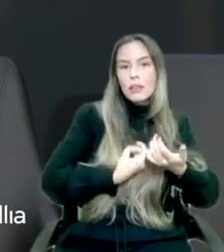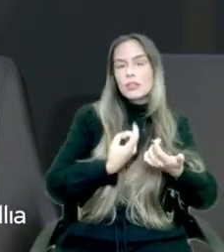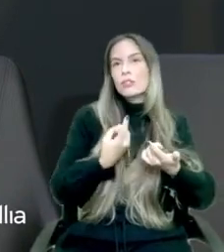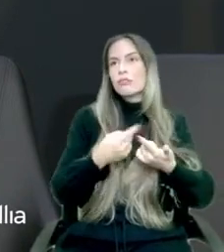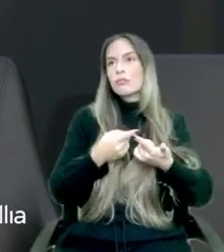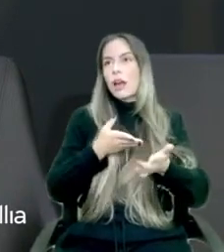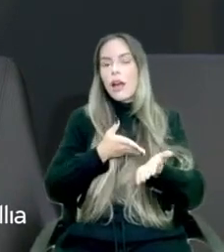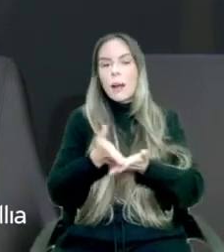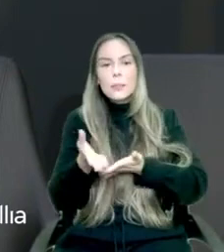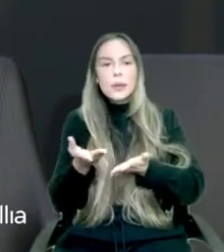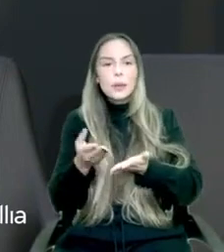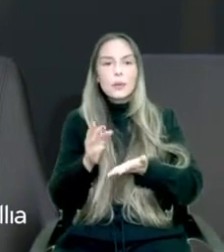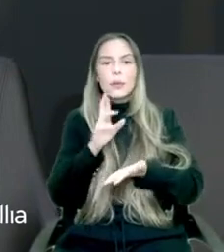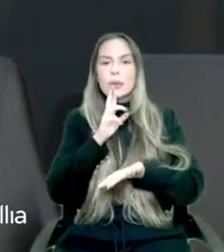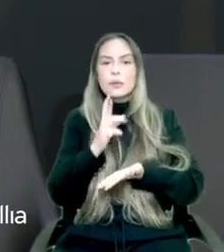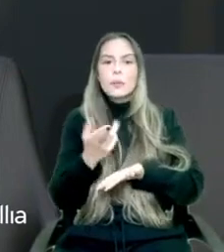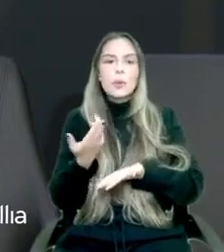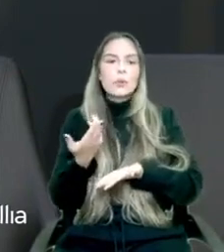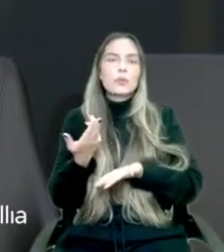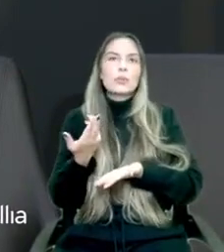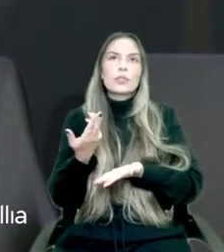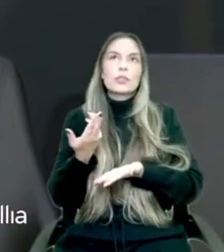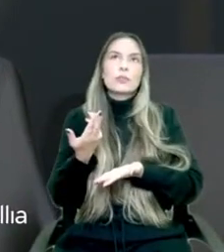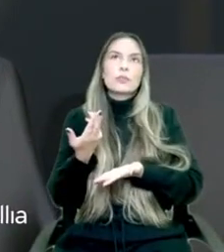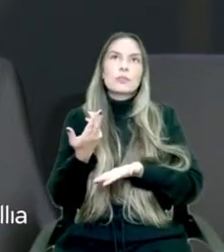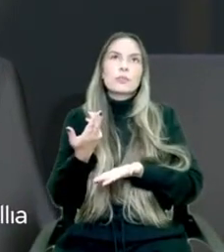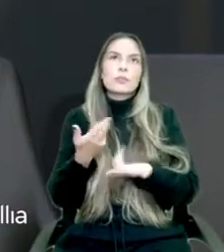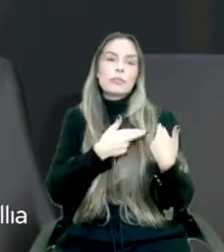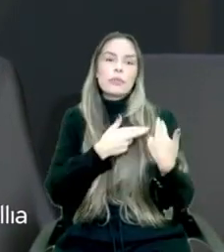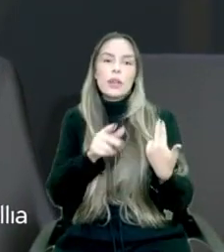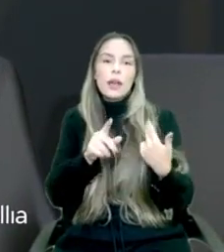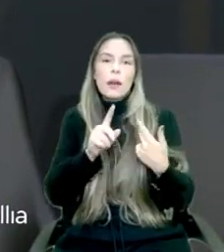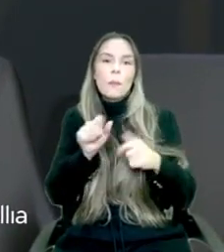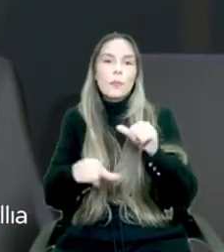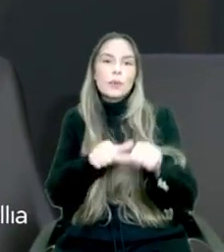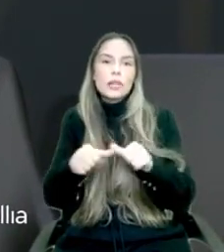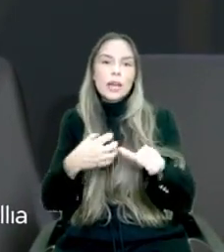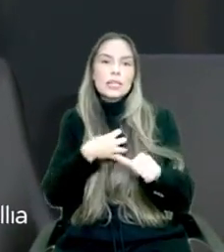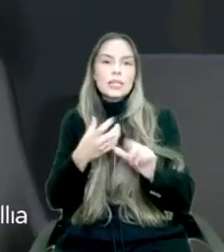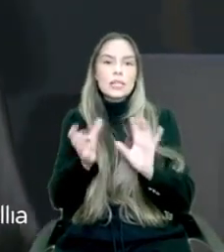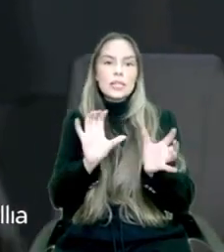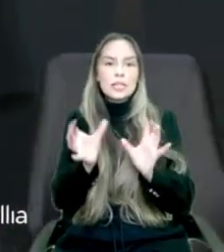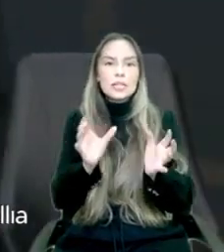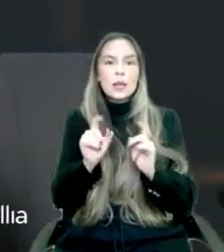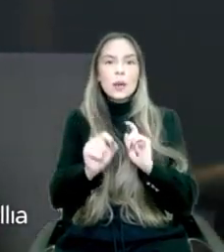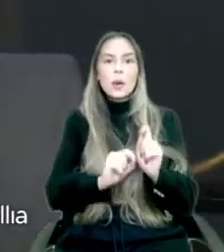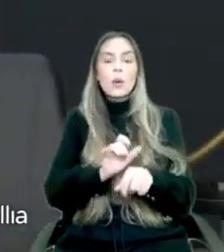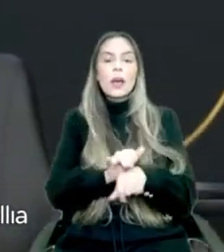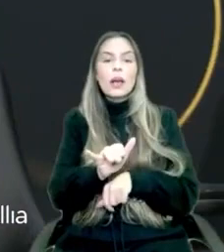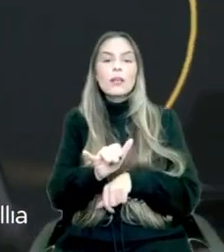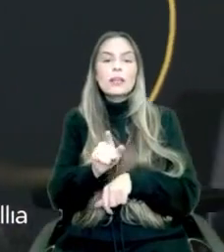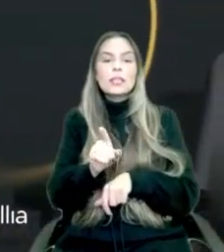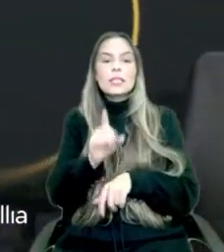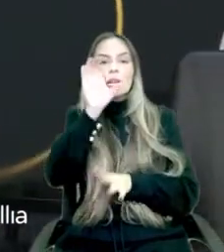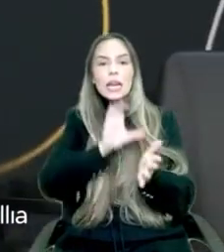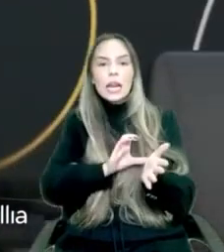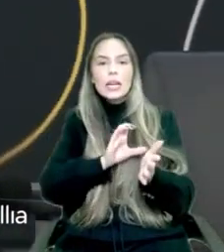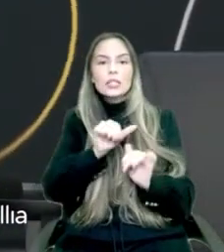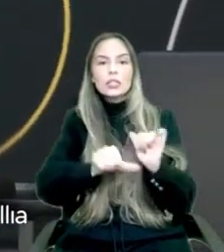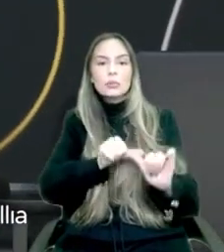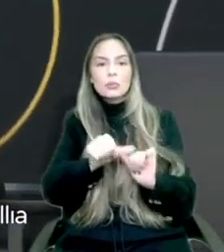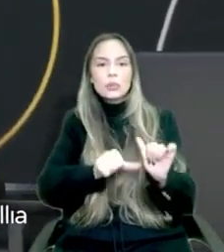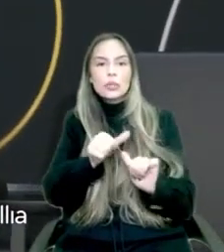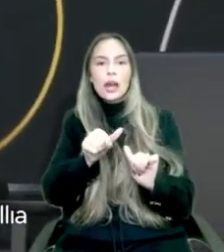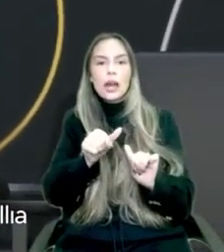to the change that's being sensed, whatever it is, whether the change is coming from changes in customer